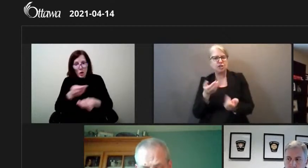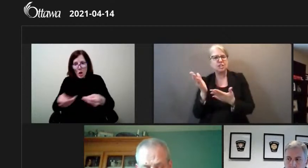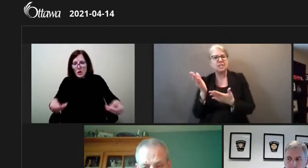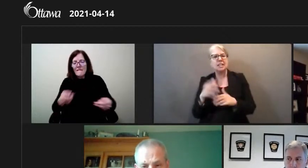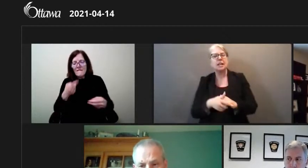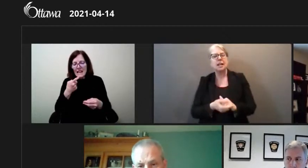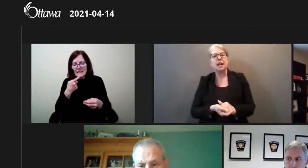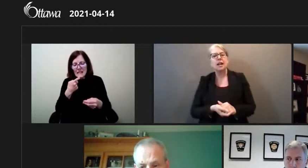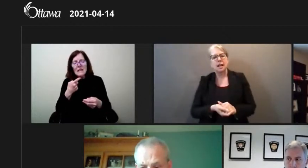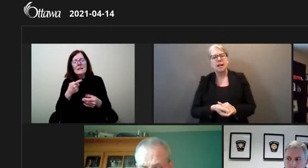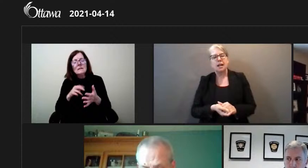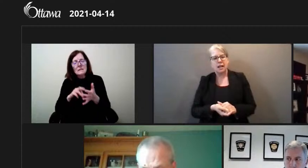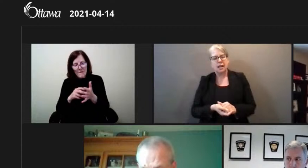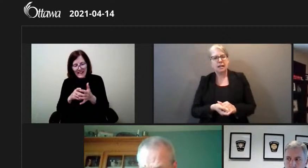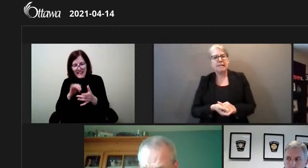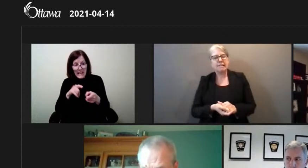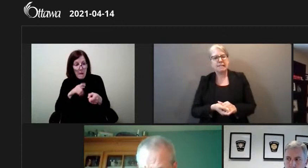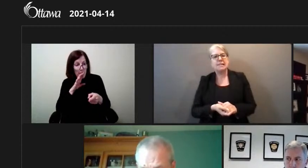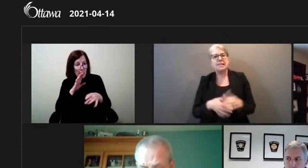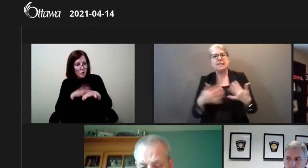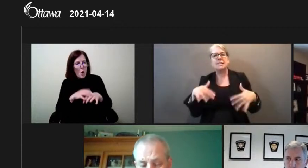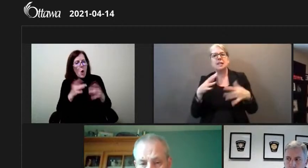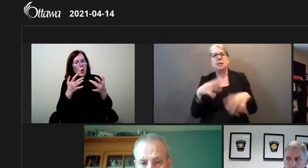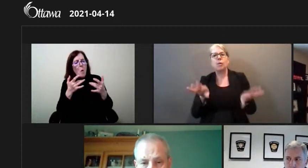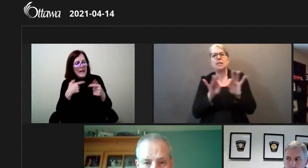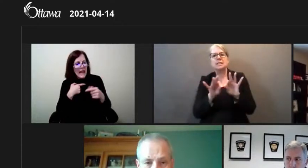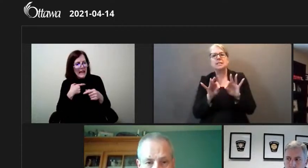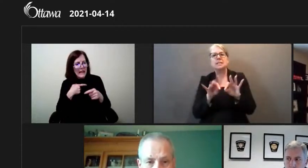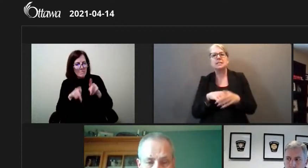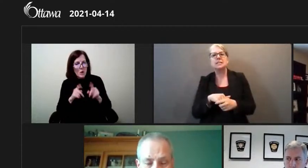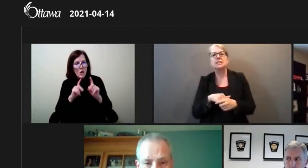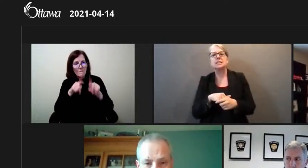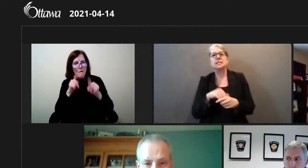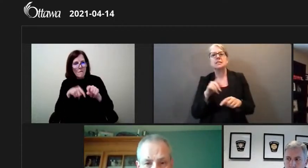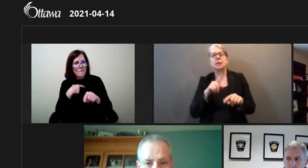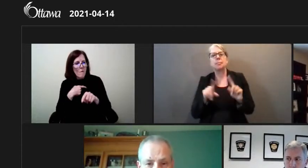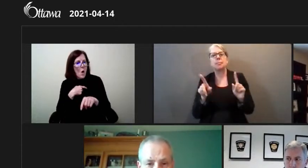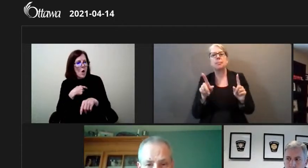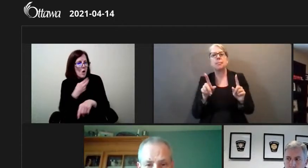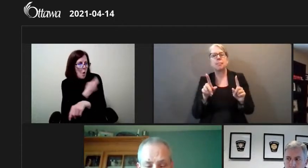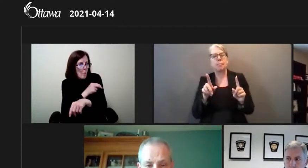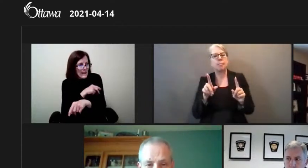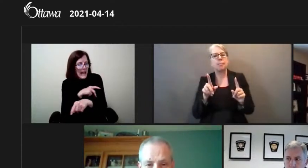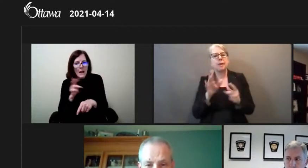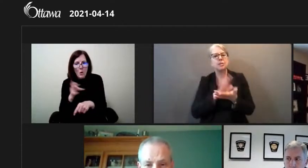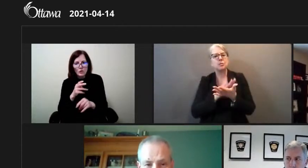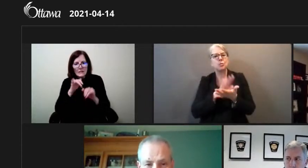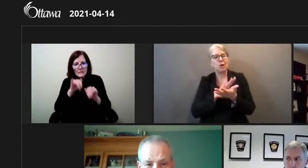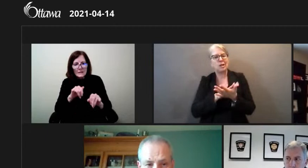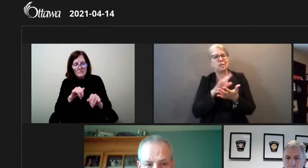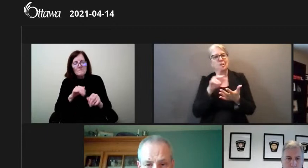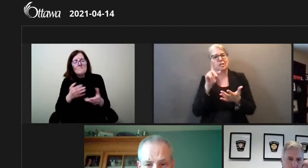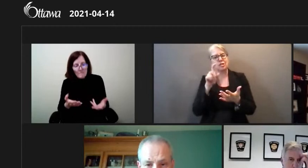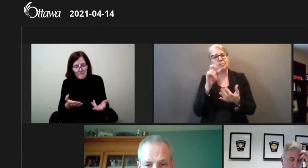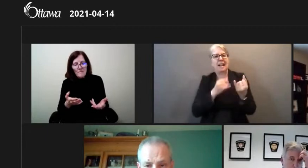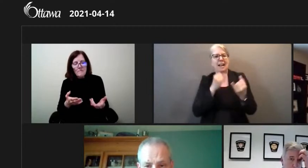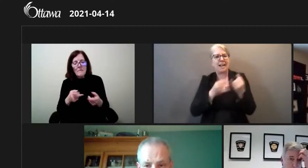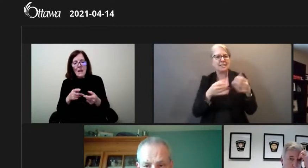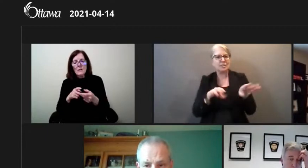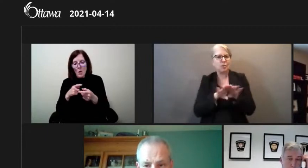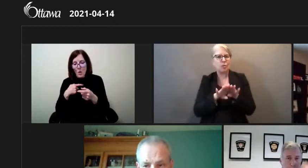piece, and that's incredibly important. But we're also saying schools should be last to close and first to open. And of